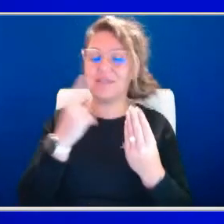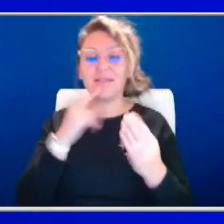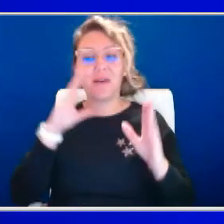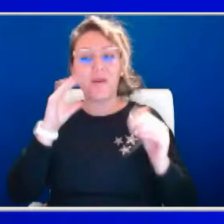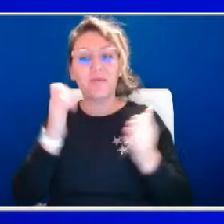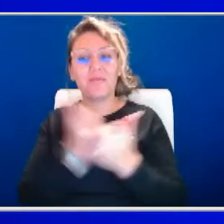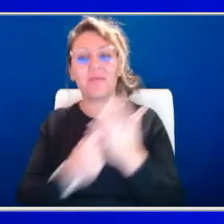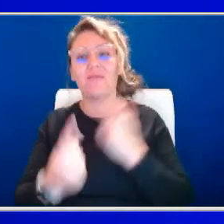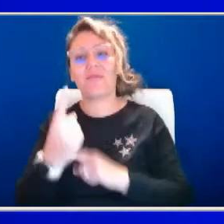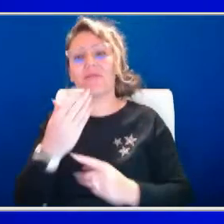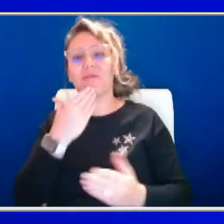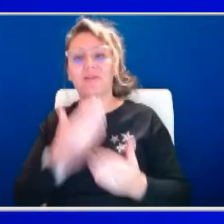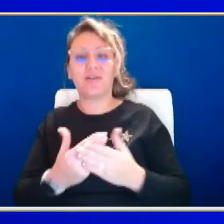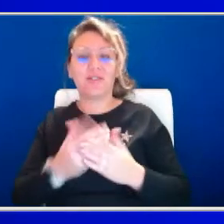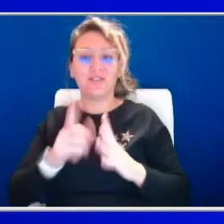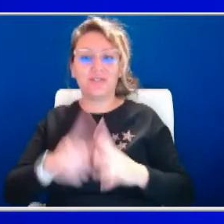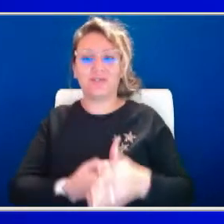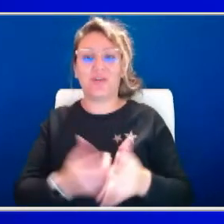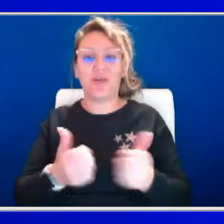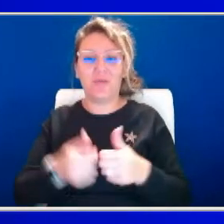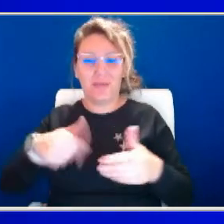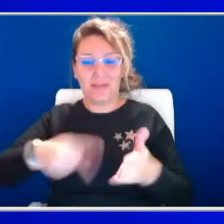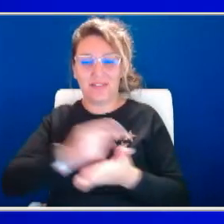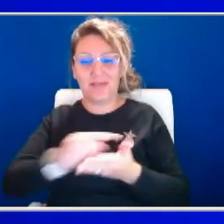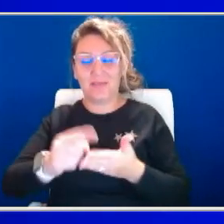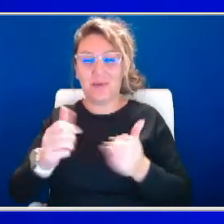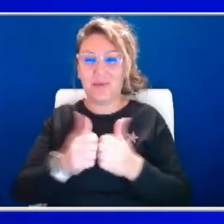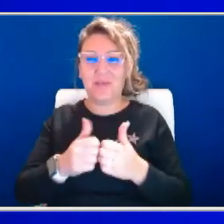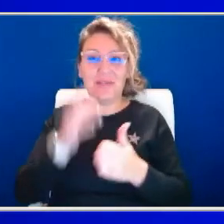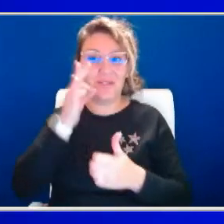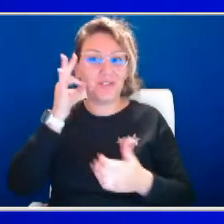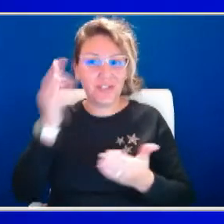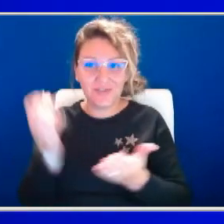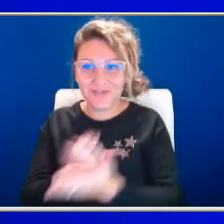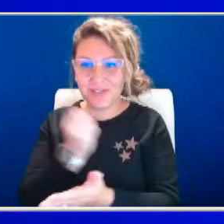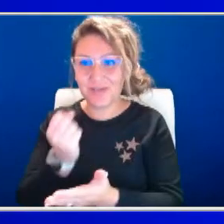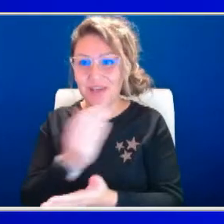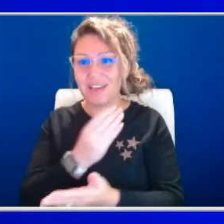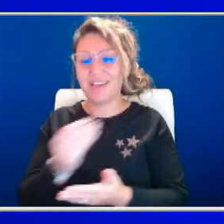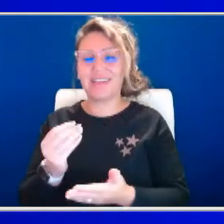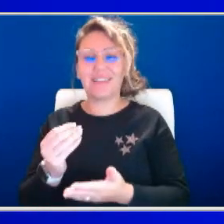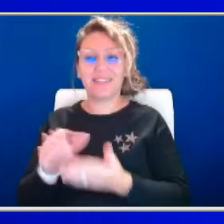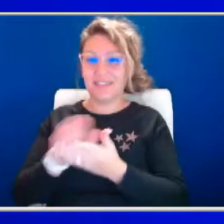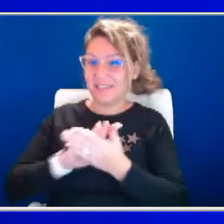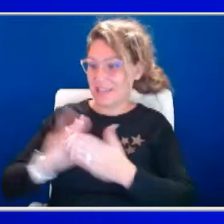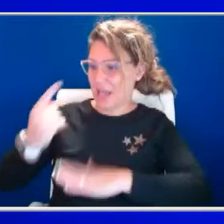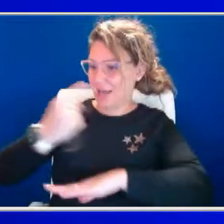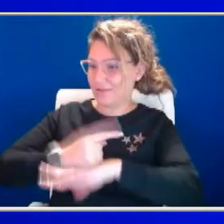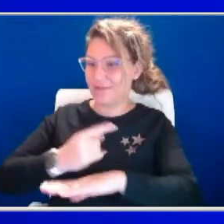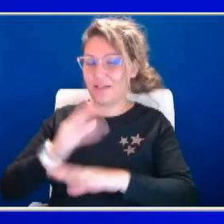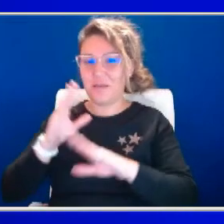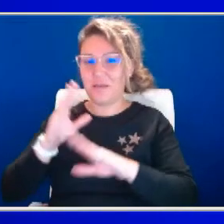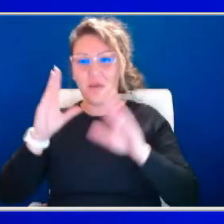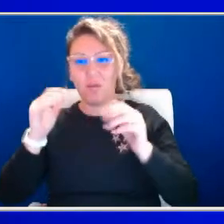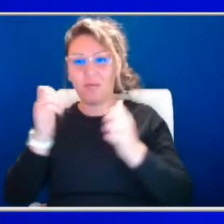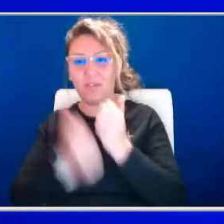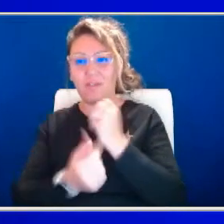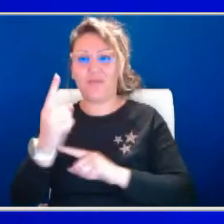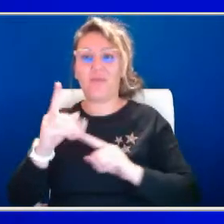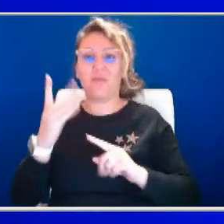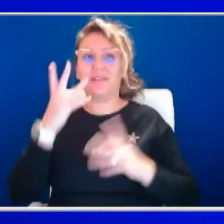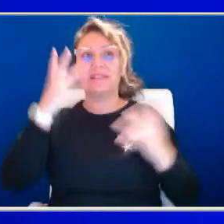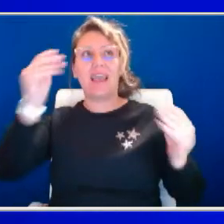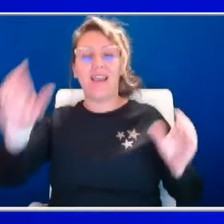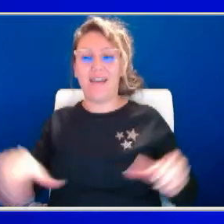week yesterday with the Chiefs win. And it was a nice day, so hopefully everybody got out and was active as well. And